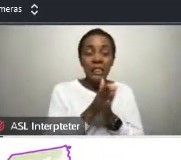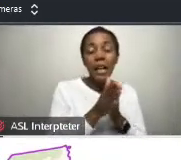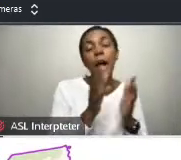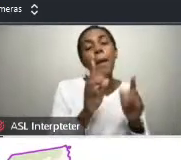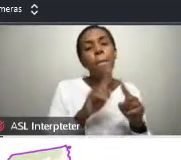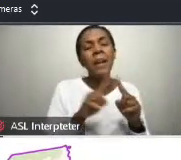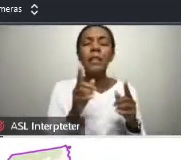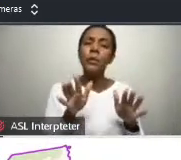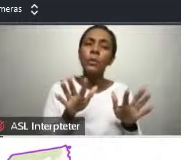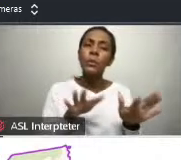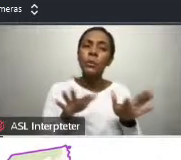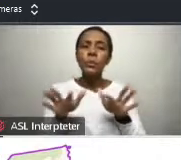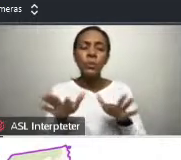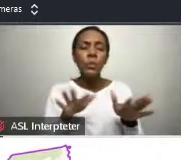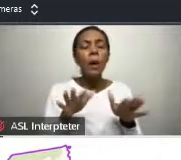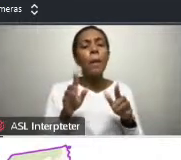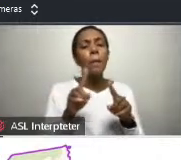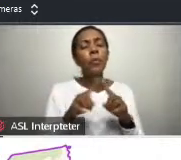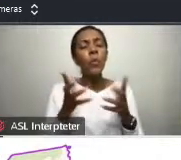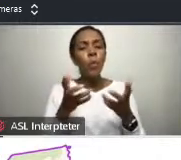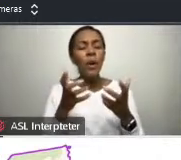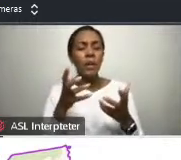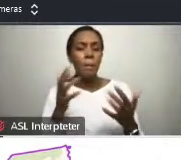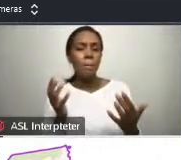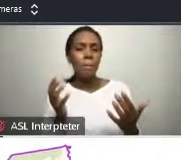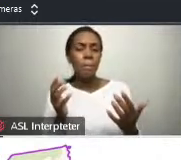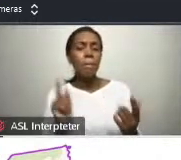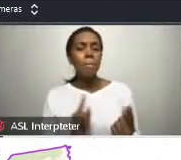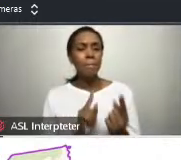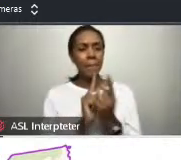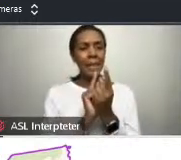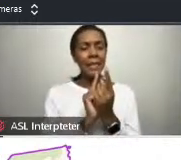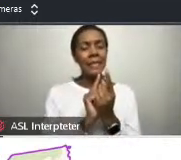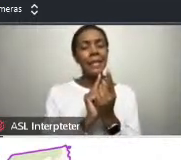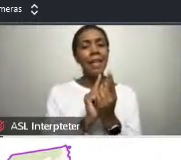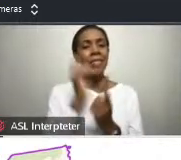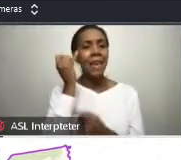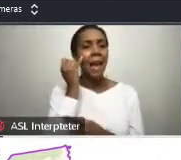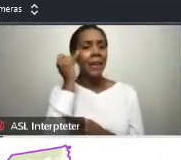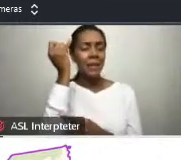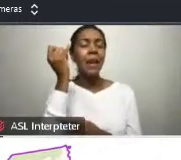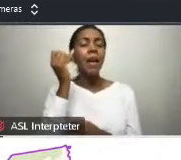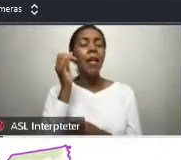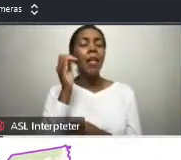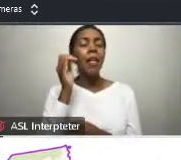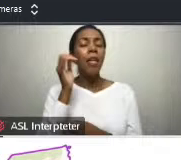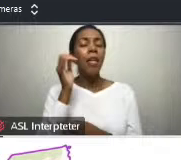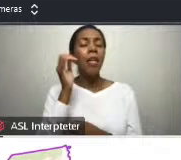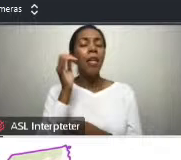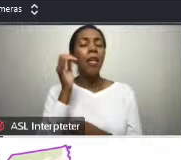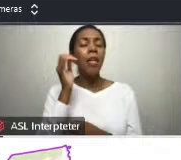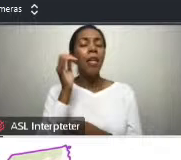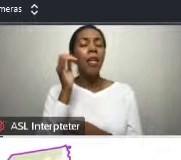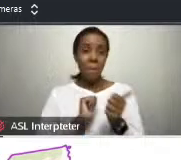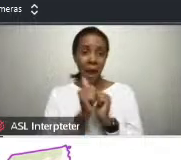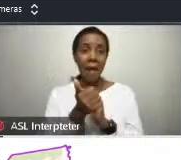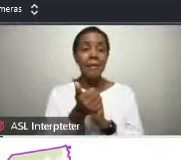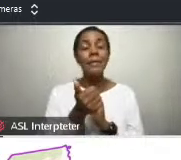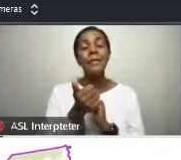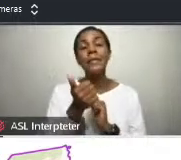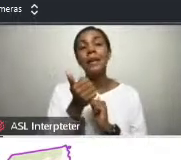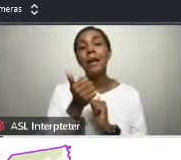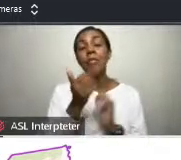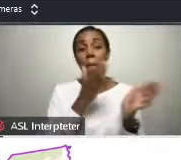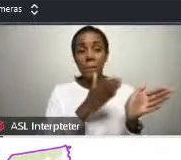recommendations would be, but also making sure that we're meeting the spirit of making the moratorium that you passed in March more permanent in many